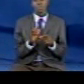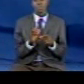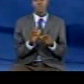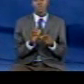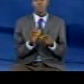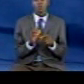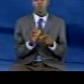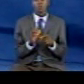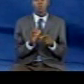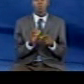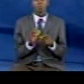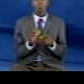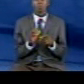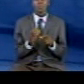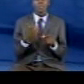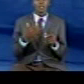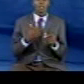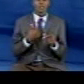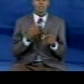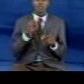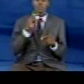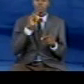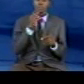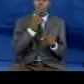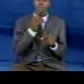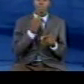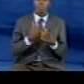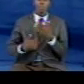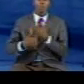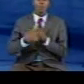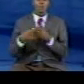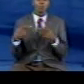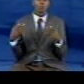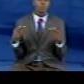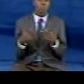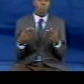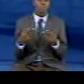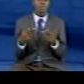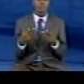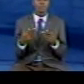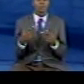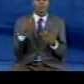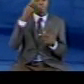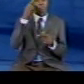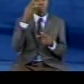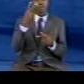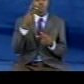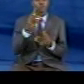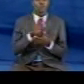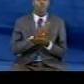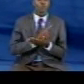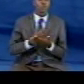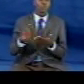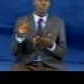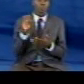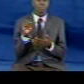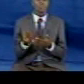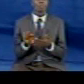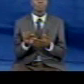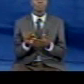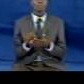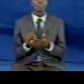back pain and a 2 weeks history of phantosmia. Phantosmia is a condition